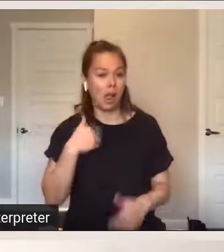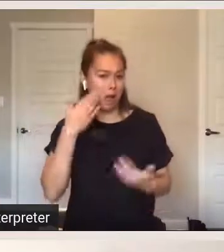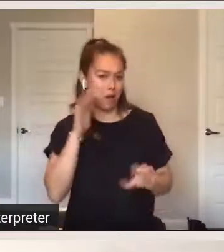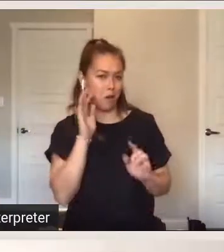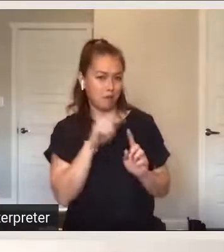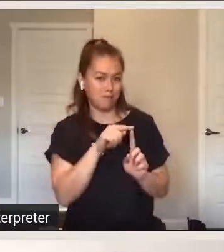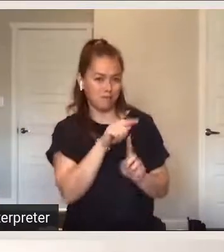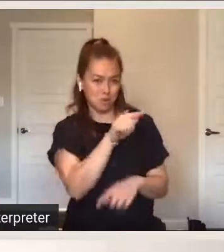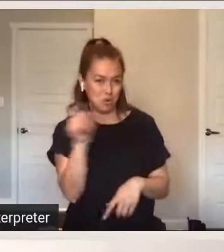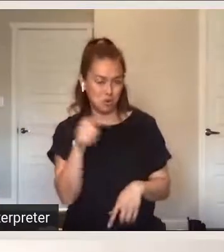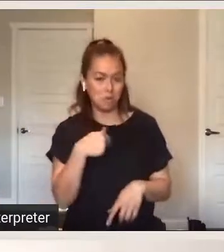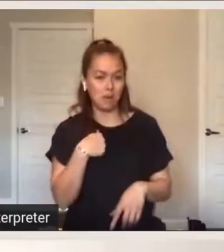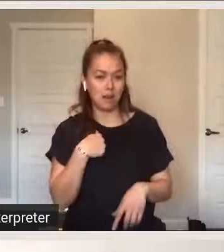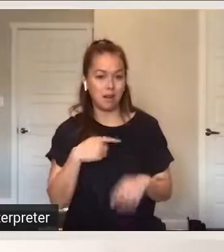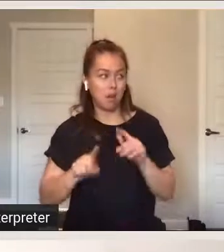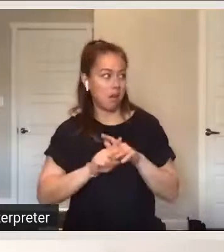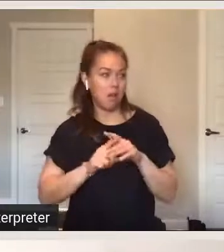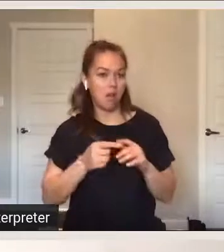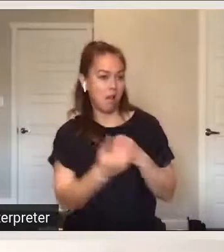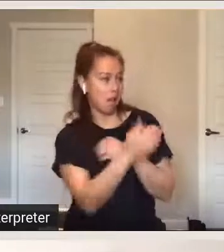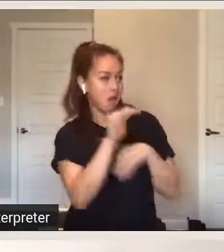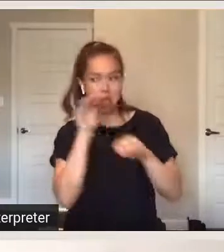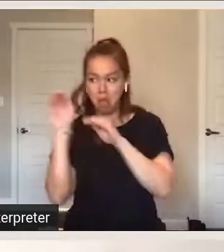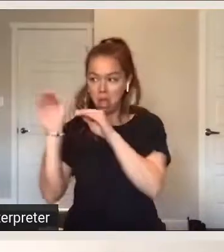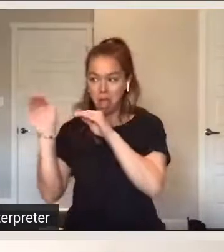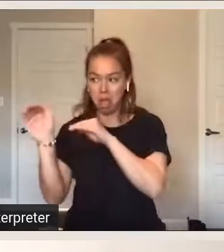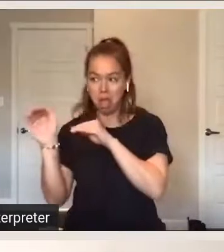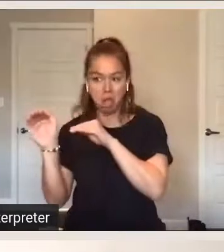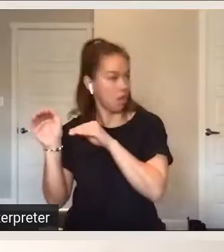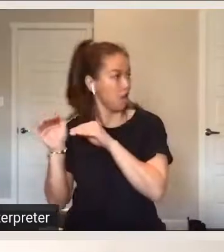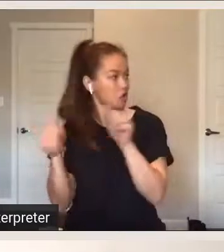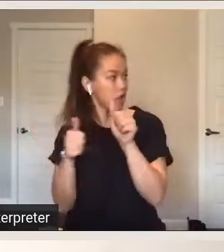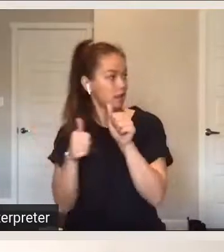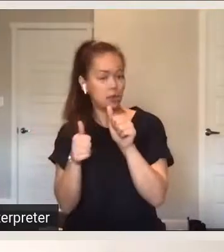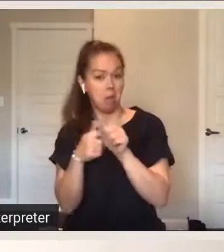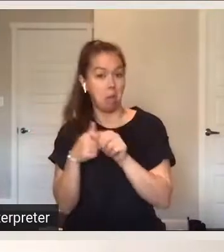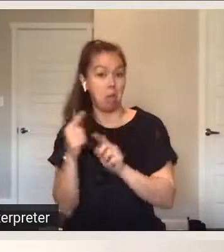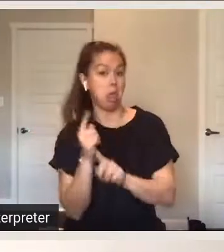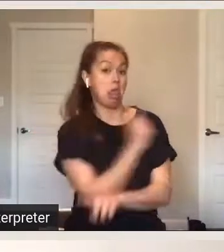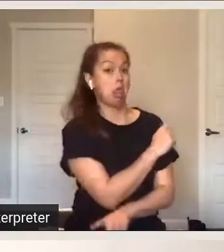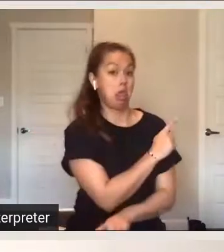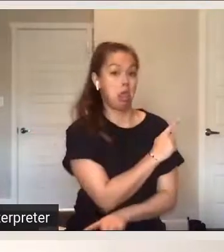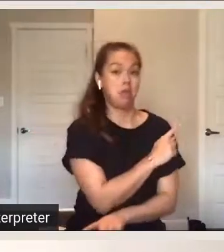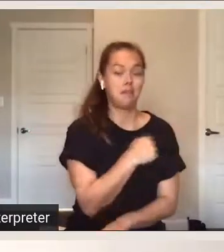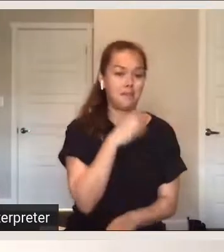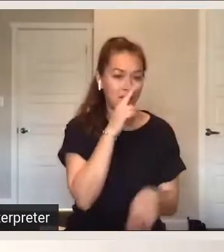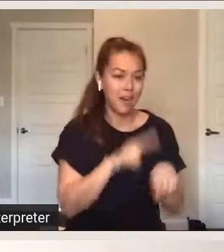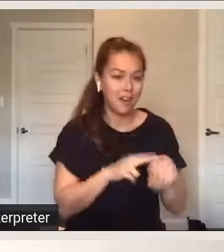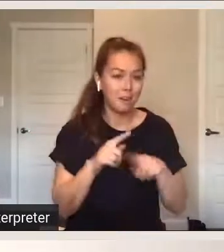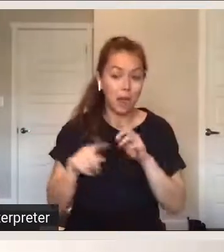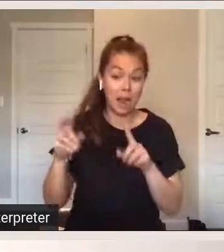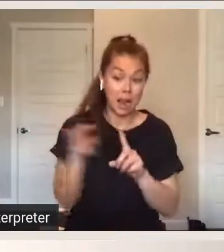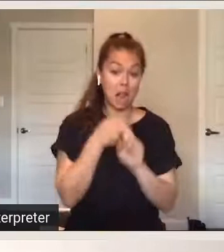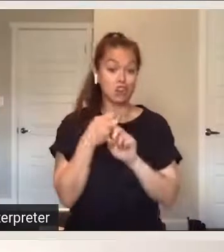know. But obviously when they catch you, it's not fun anymore. But you know, it was fun while it lasted, you know.